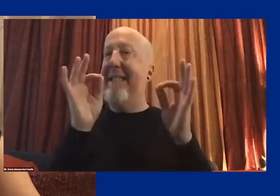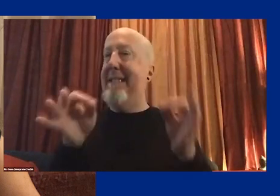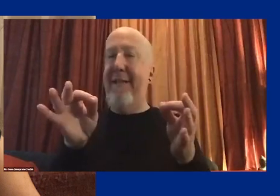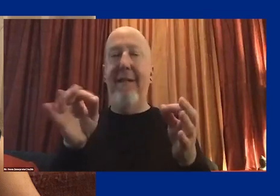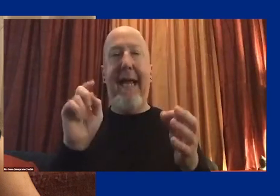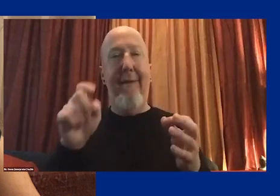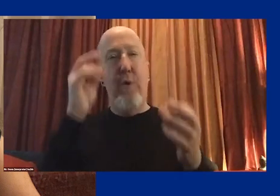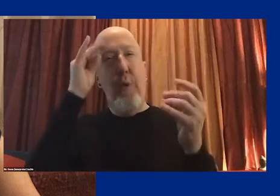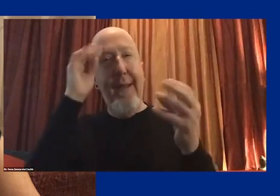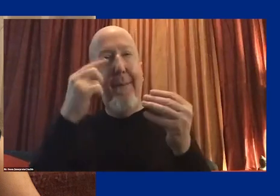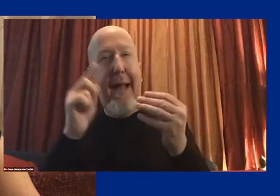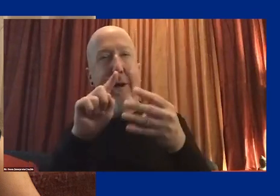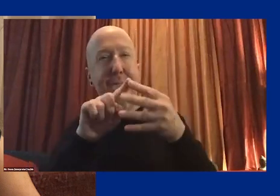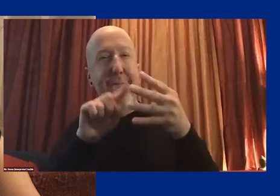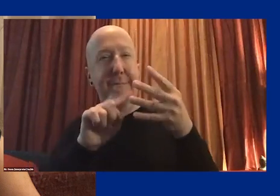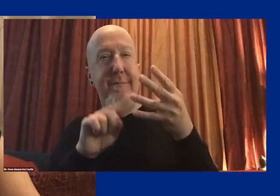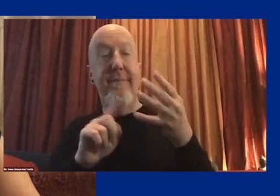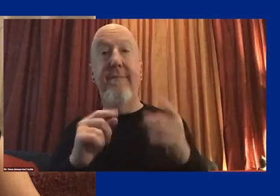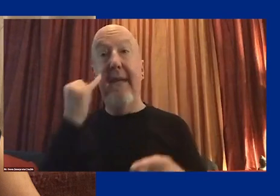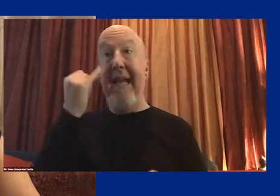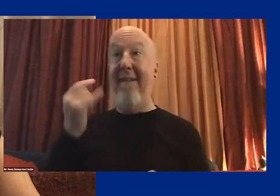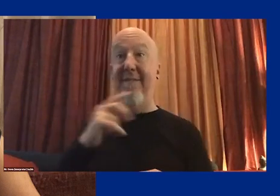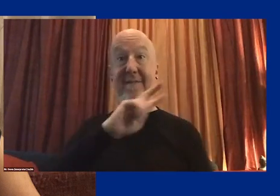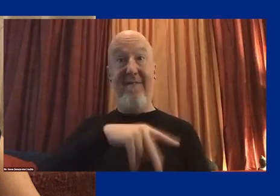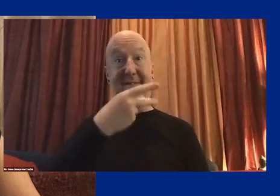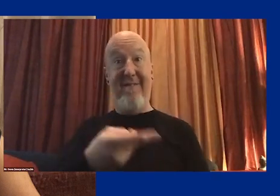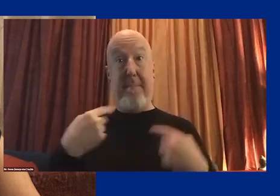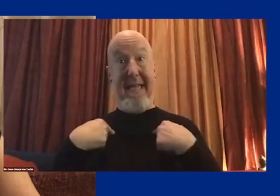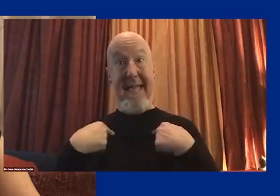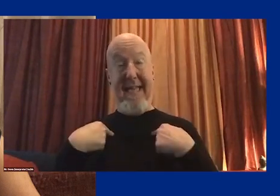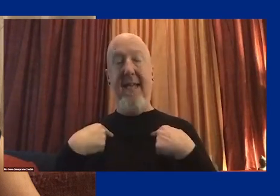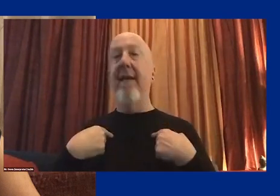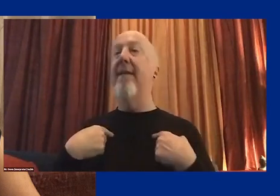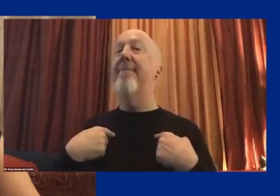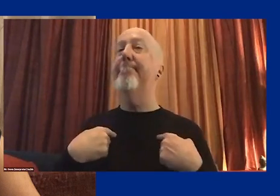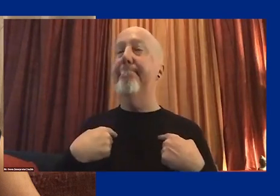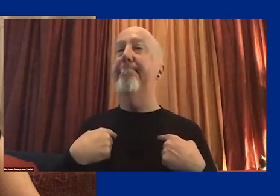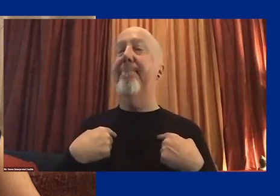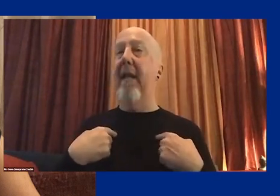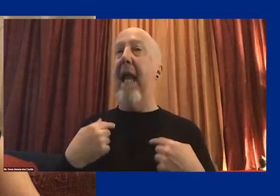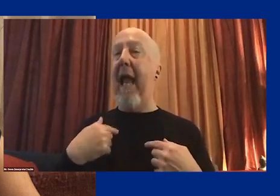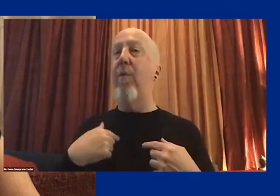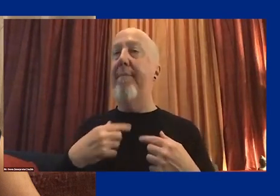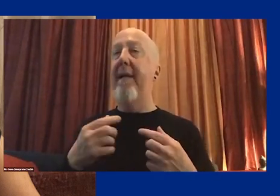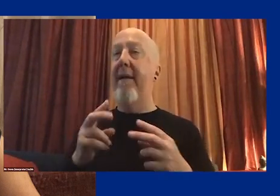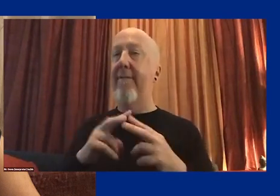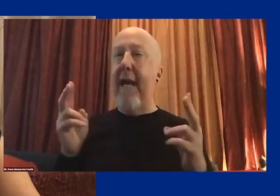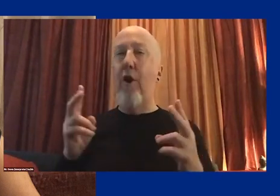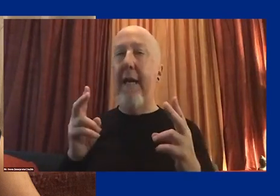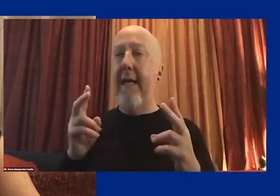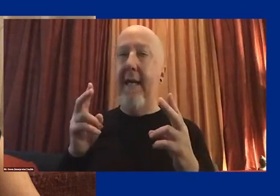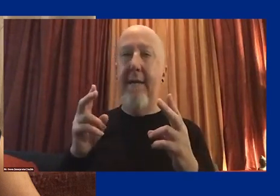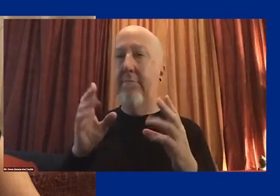So if it was me in that situation, I would be very alert to anything that might be happening